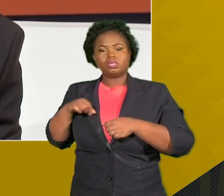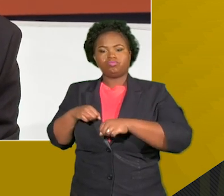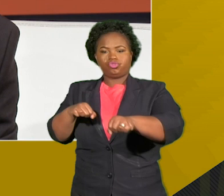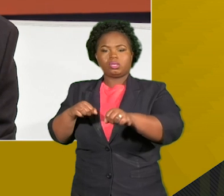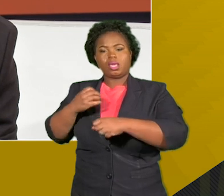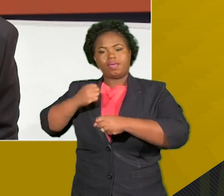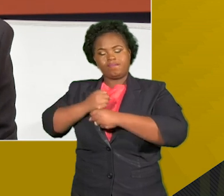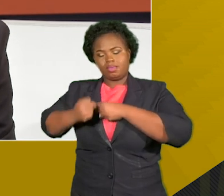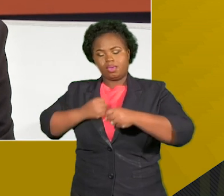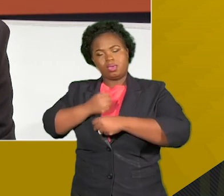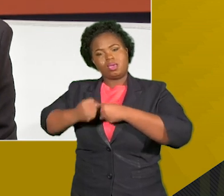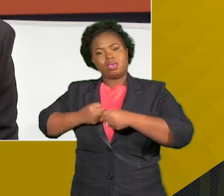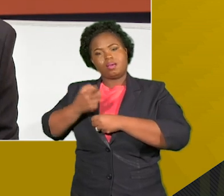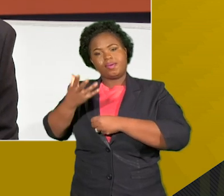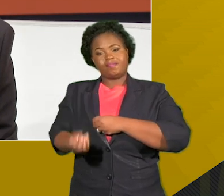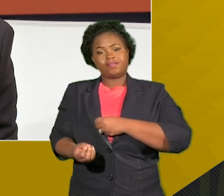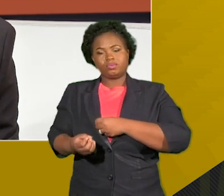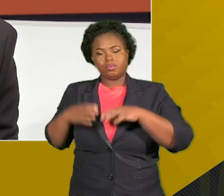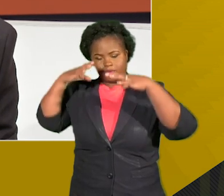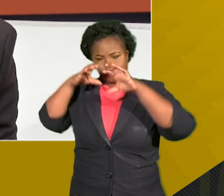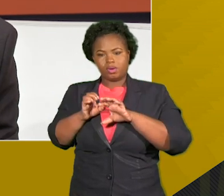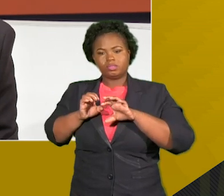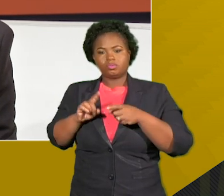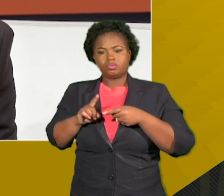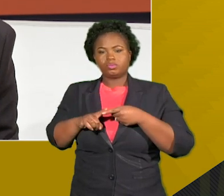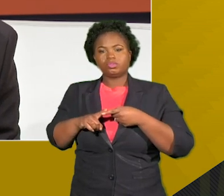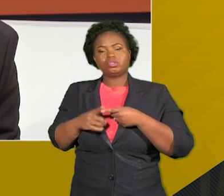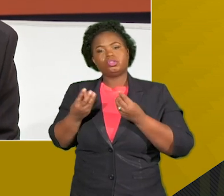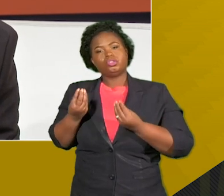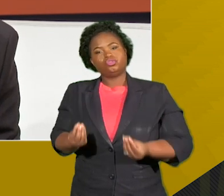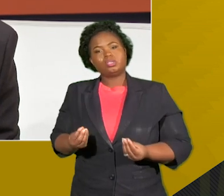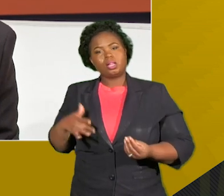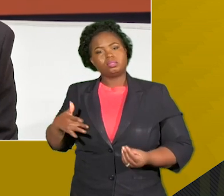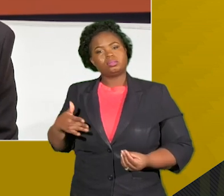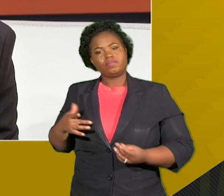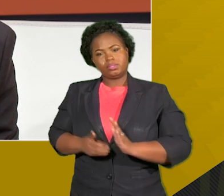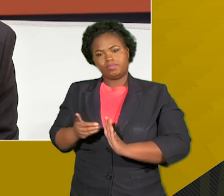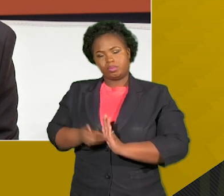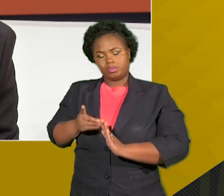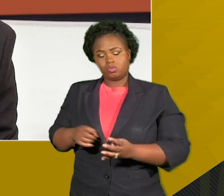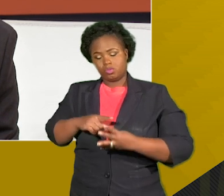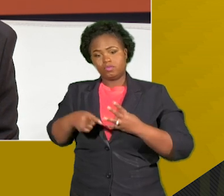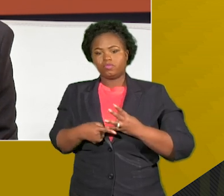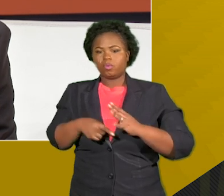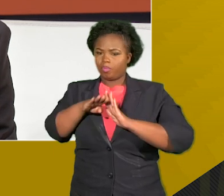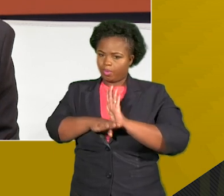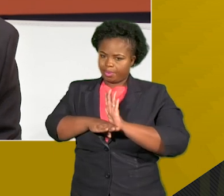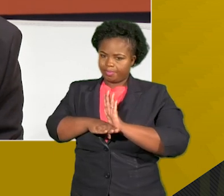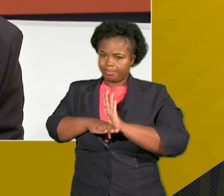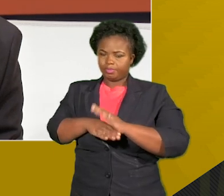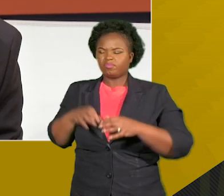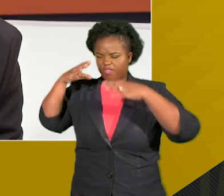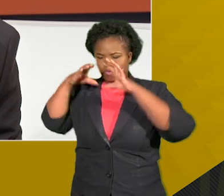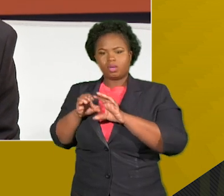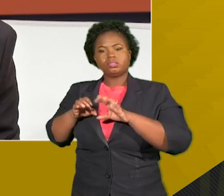every year. So our main focus is on child survival and development. We have four programs that we work on. So those focus